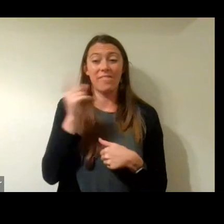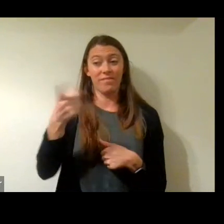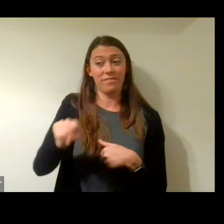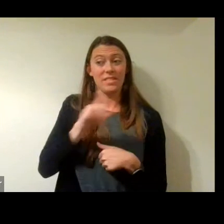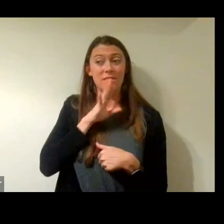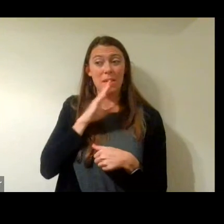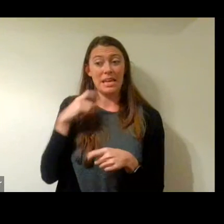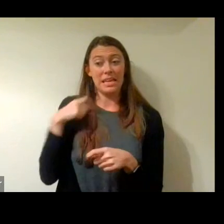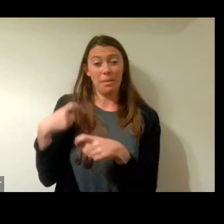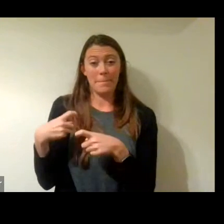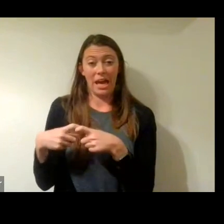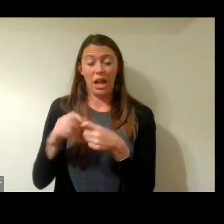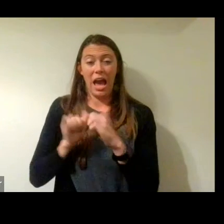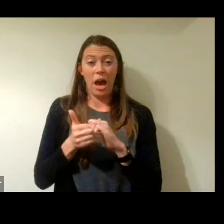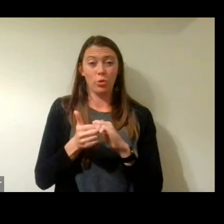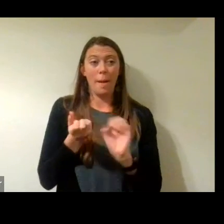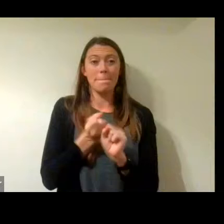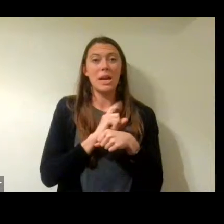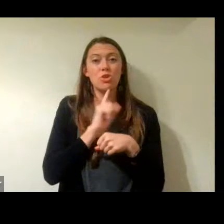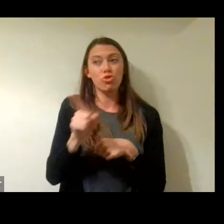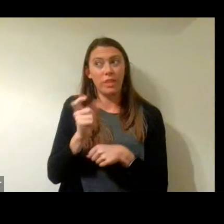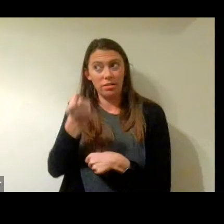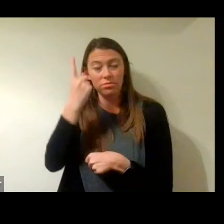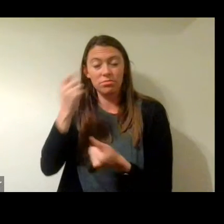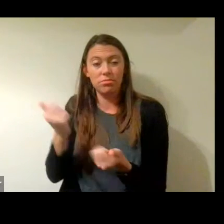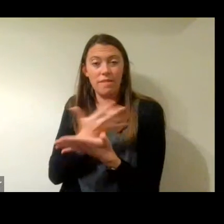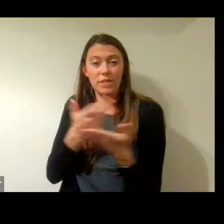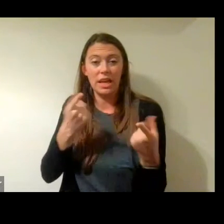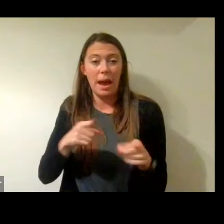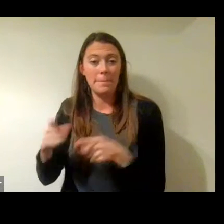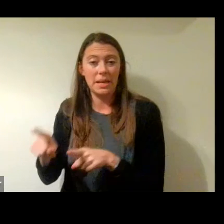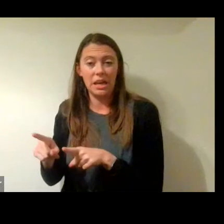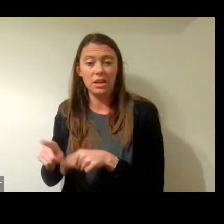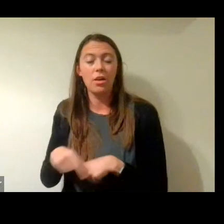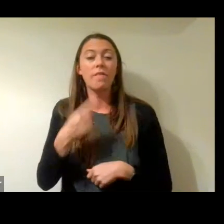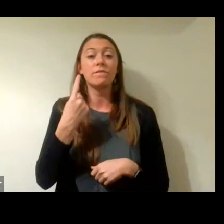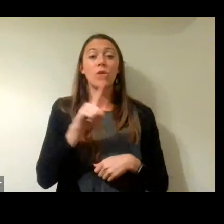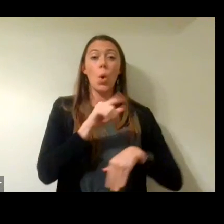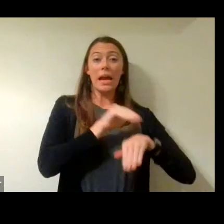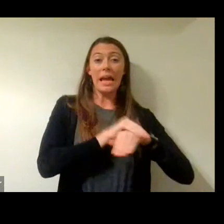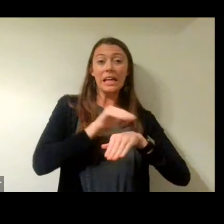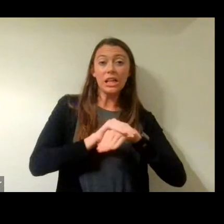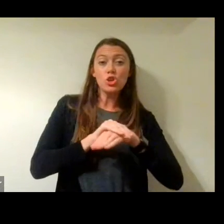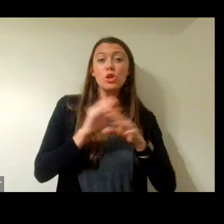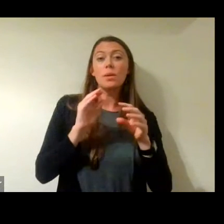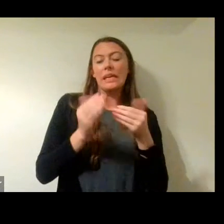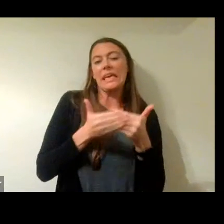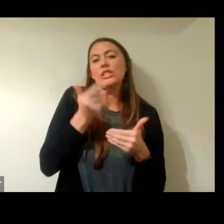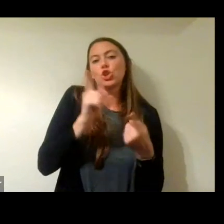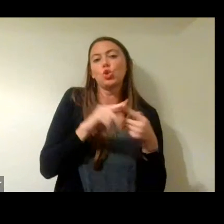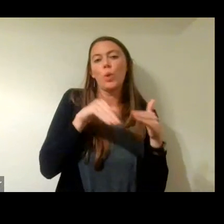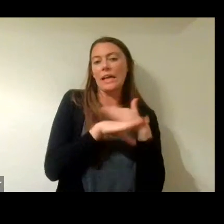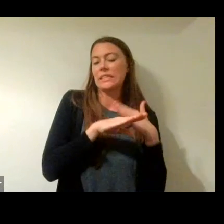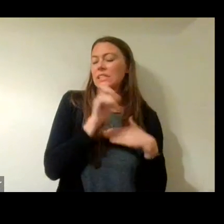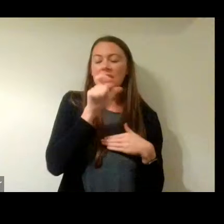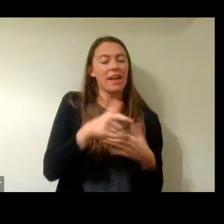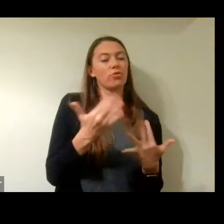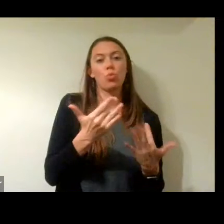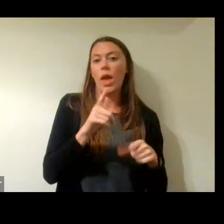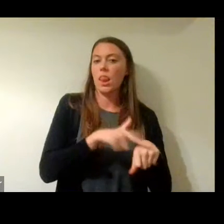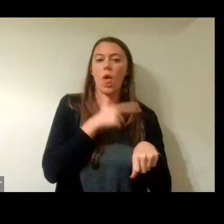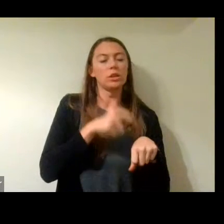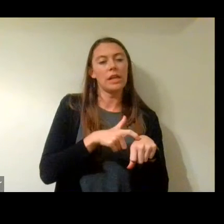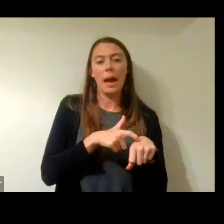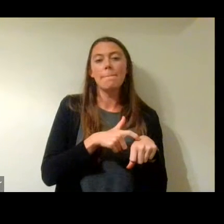Spanish. For the English one, I tried English and it was more accessible. I didn't wait long. So there